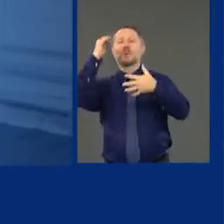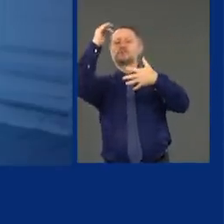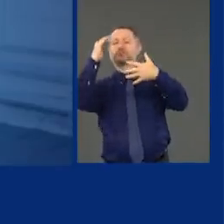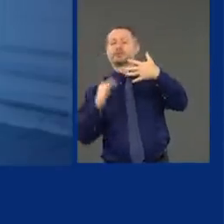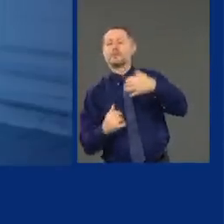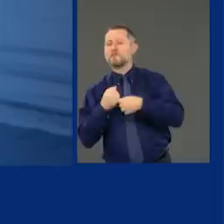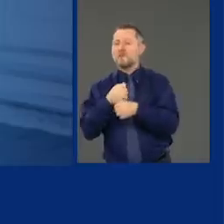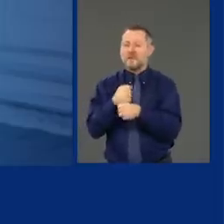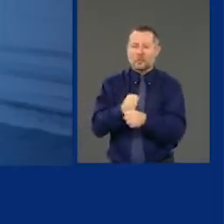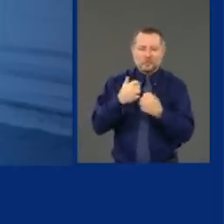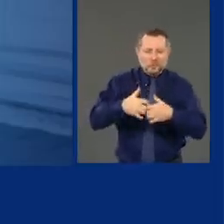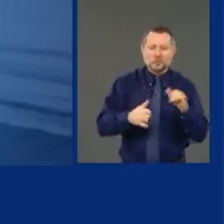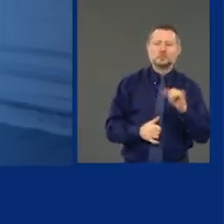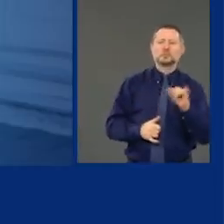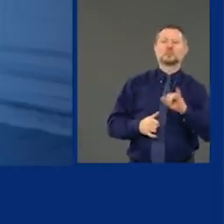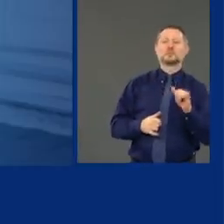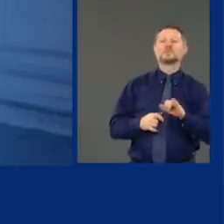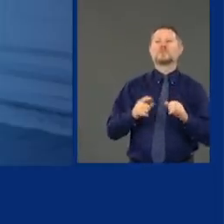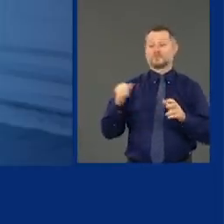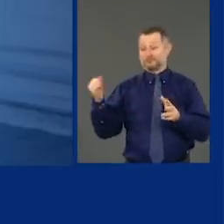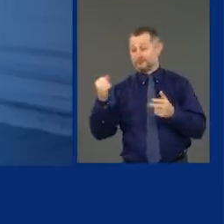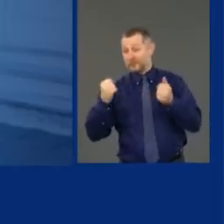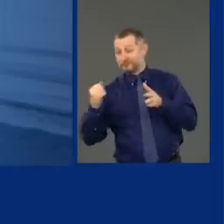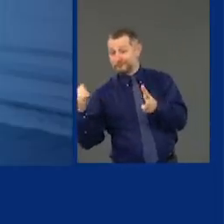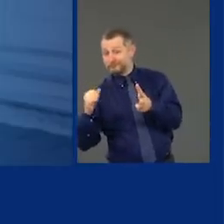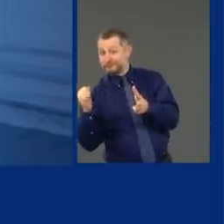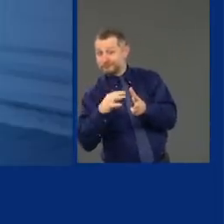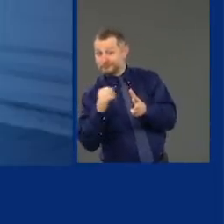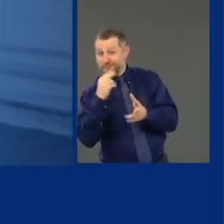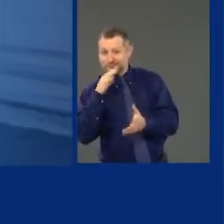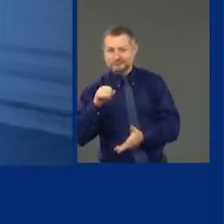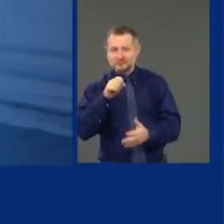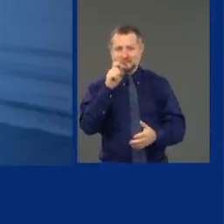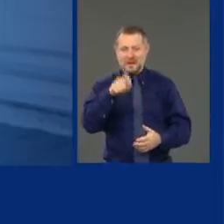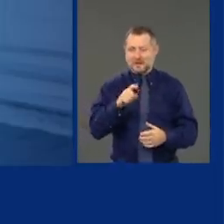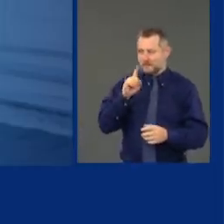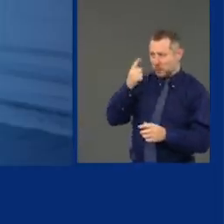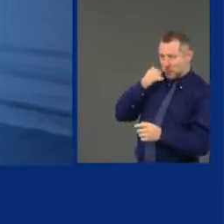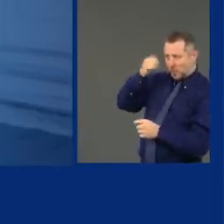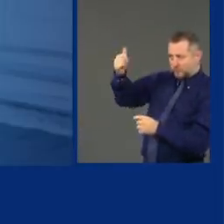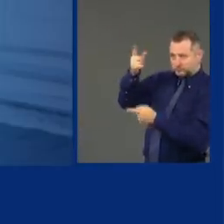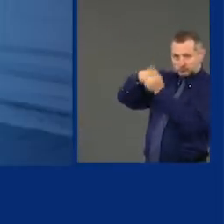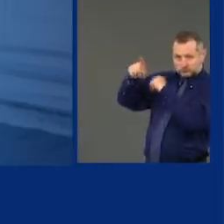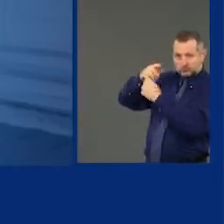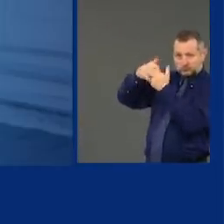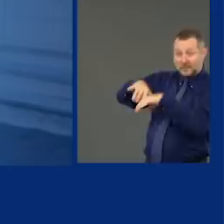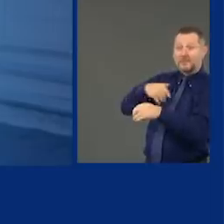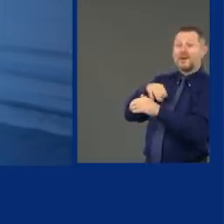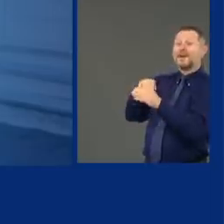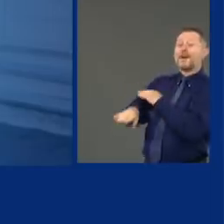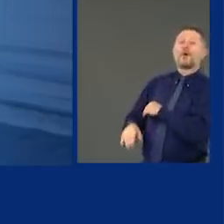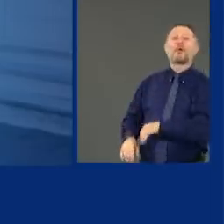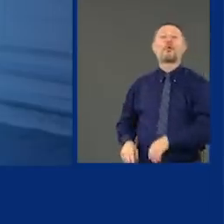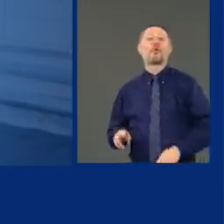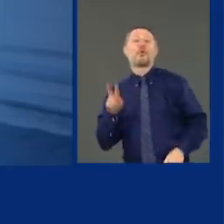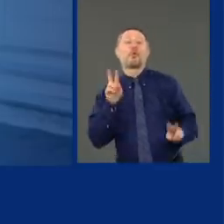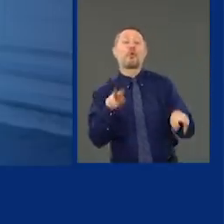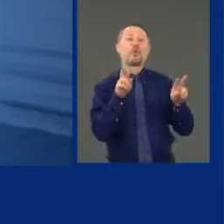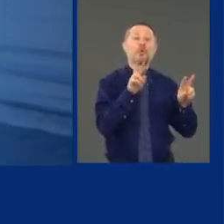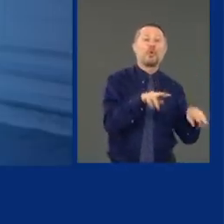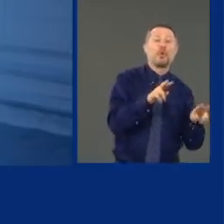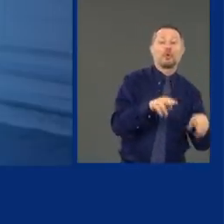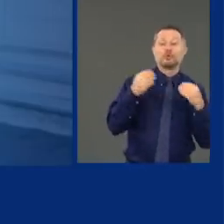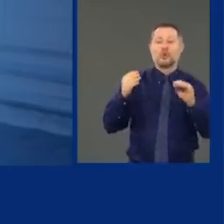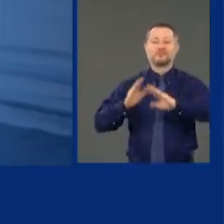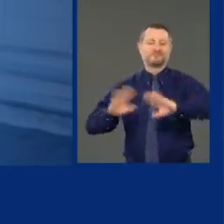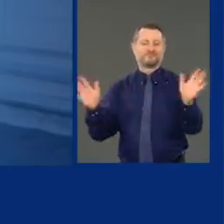where curbside is not practical. They're prearranged, you're not there to browse and shop, social distancing.